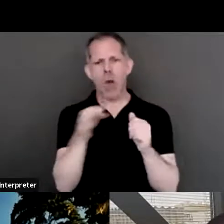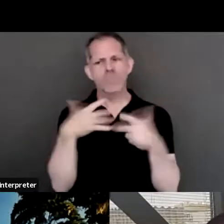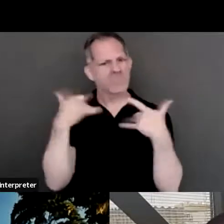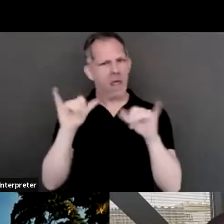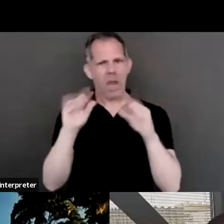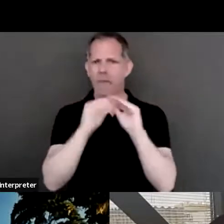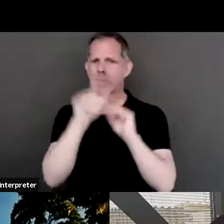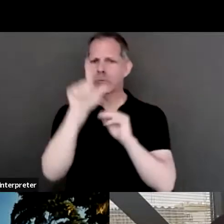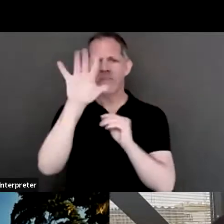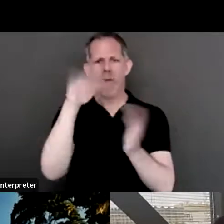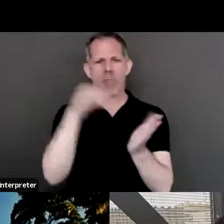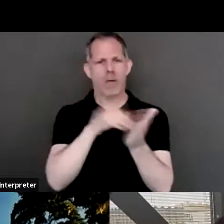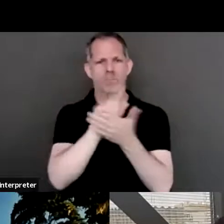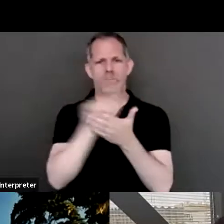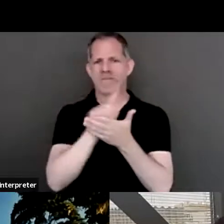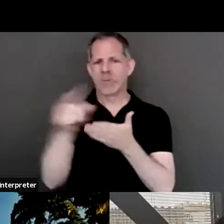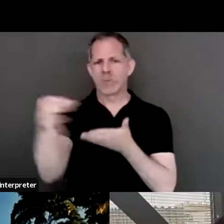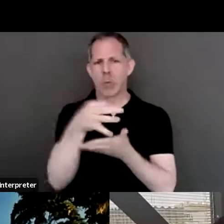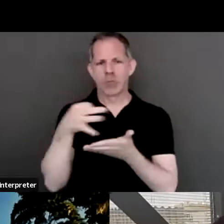vaccine.